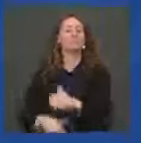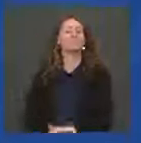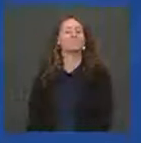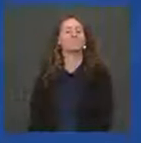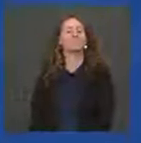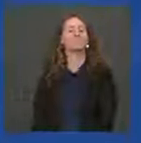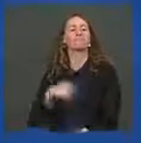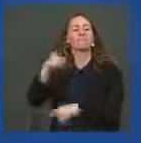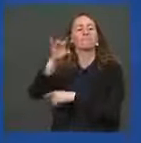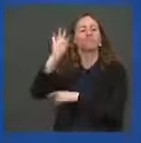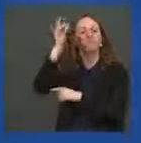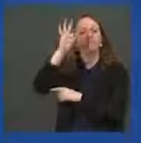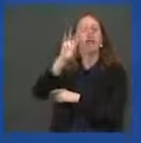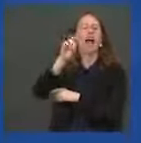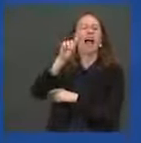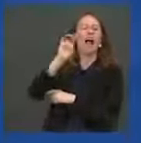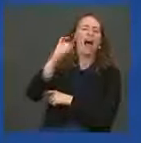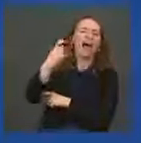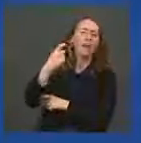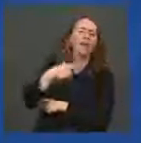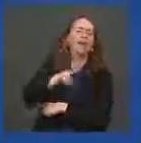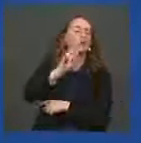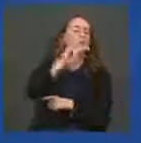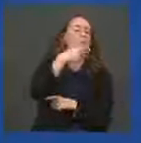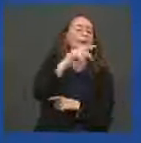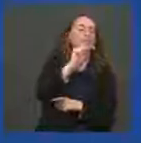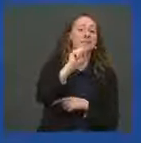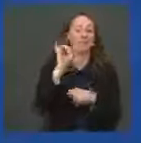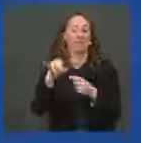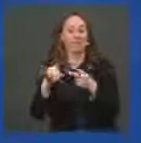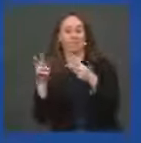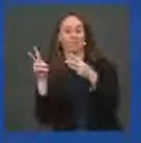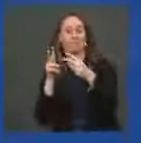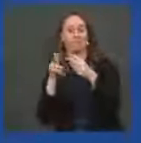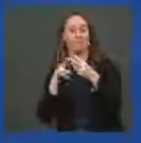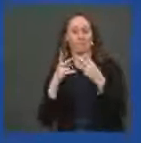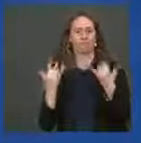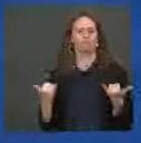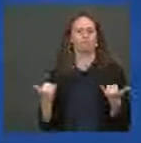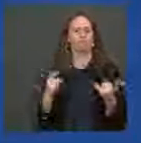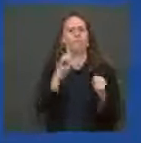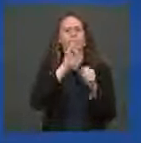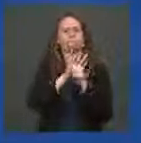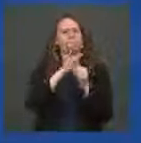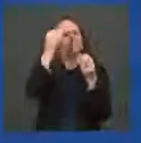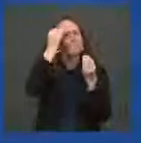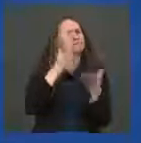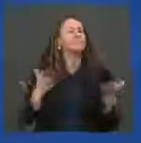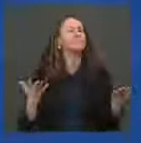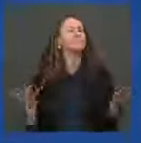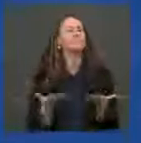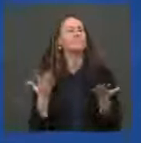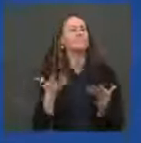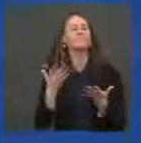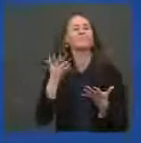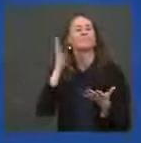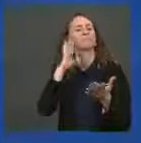our nation's biggest freight movers, are committing today to significantly increase the amount of goods they're moving at